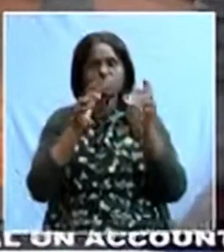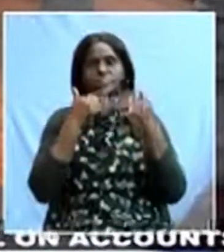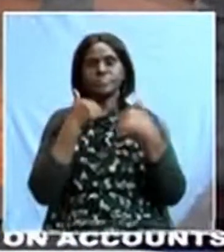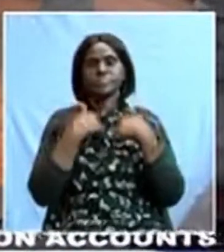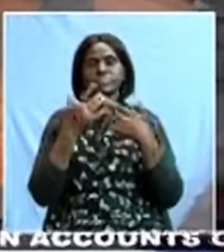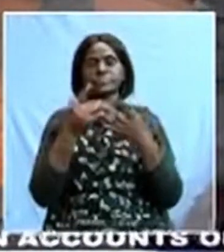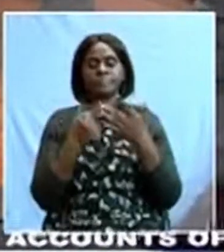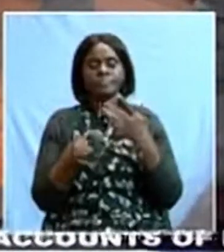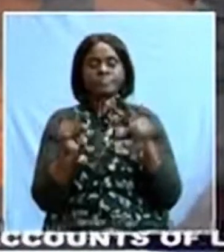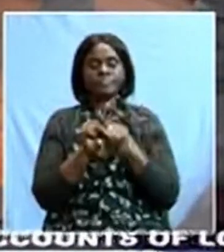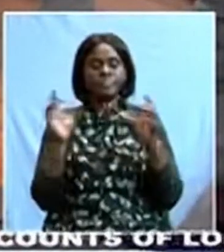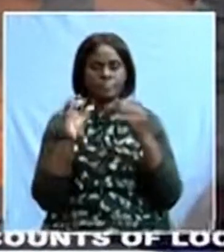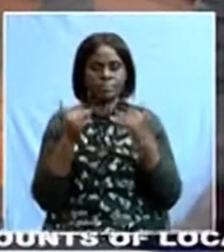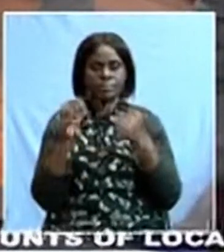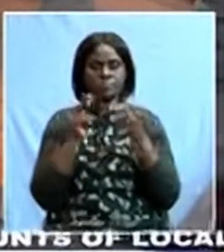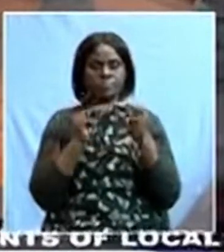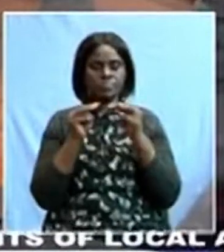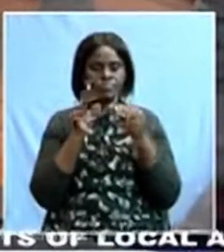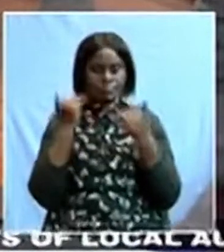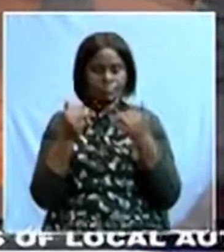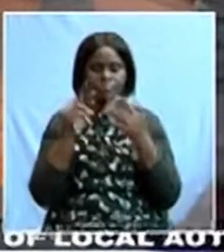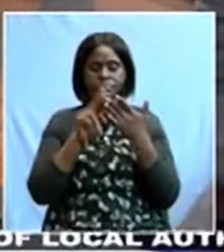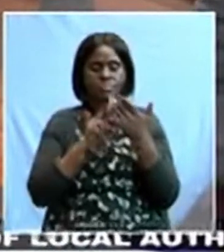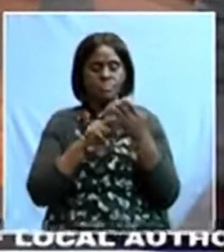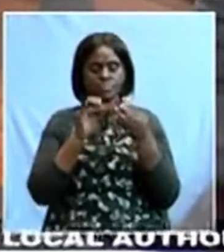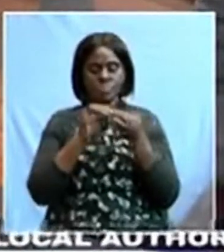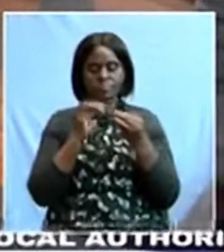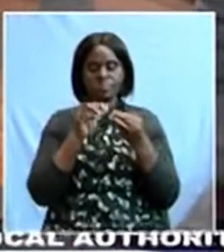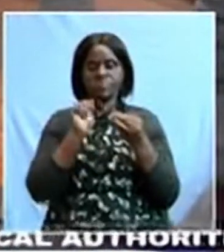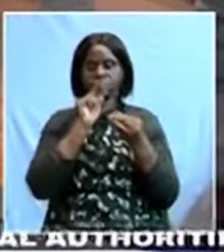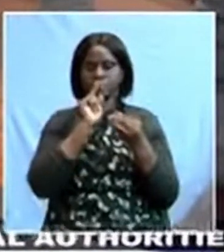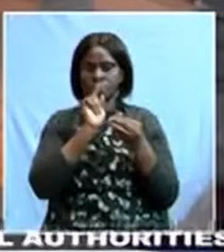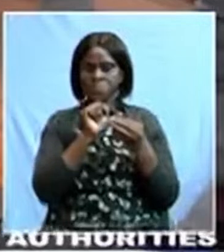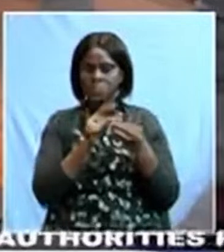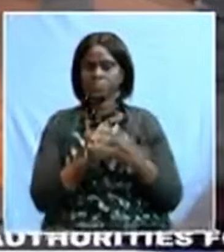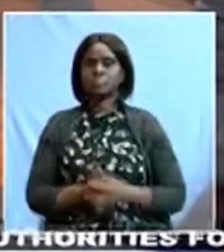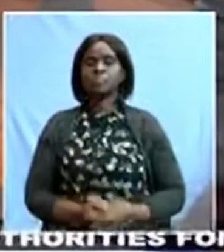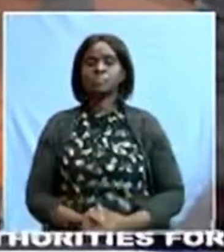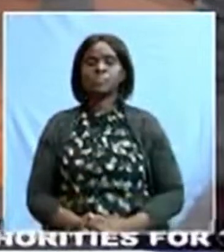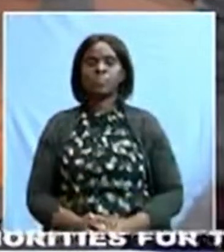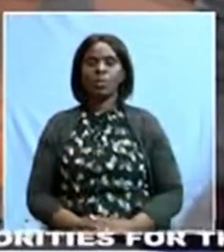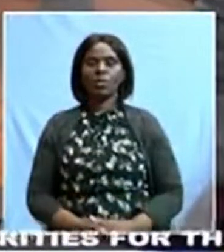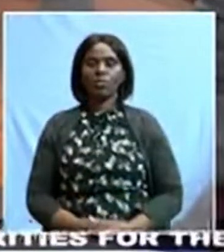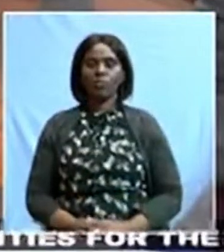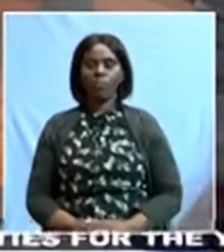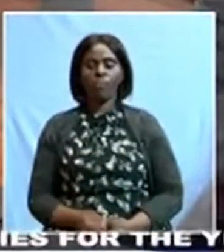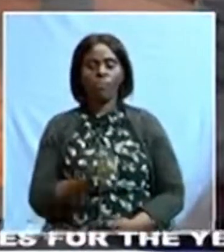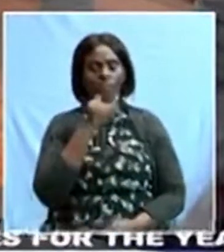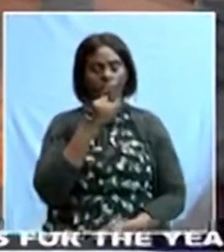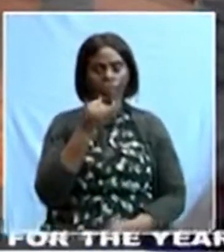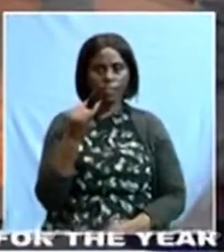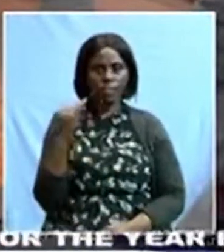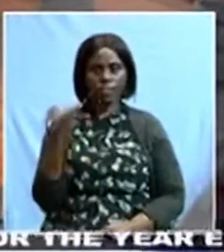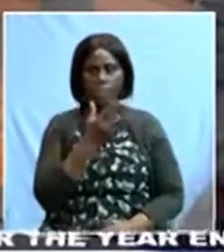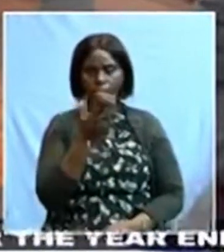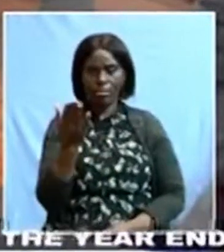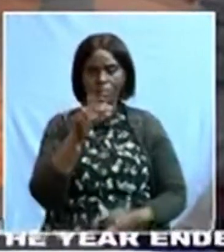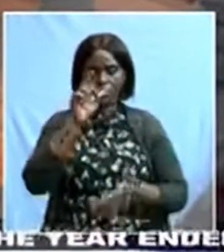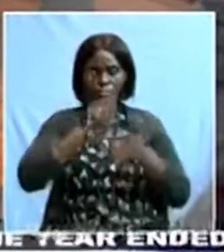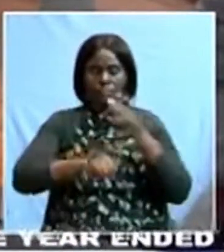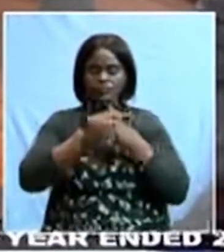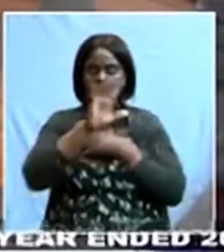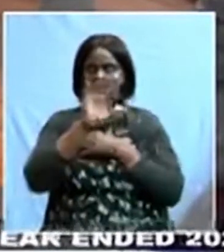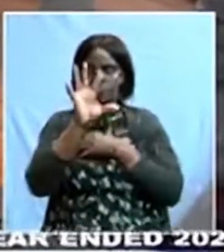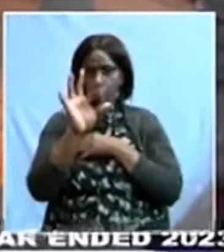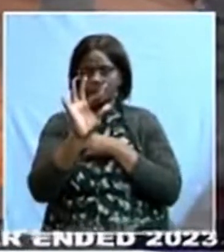taken. The council management wishes to report that on availed items amounting to